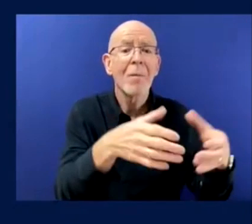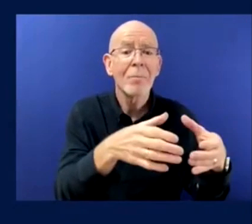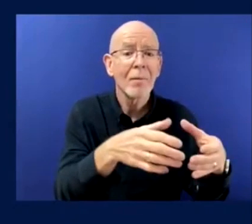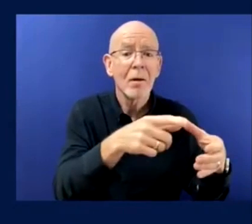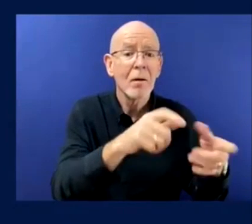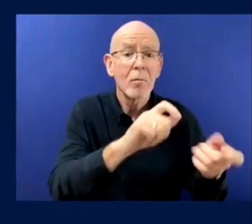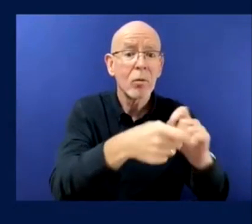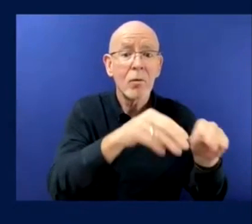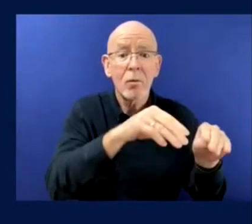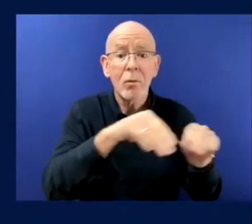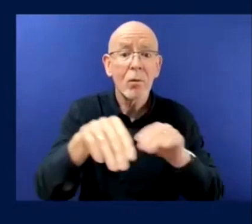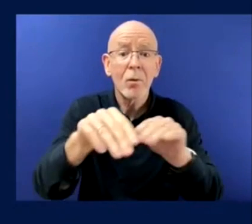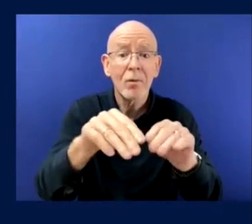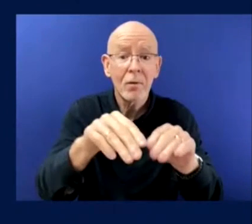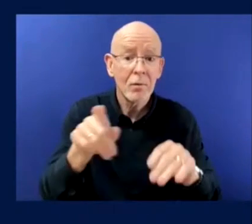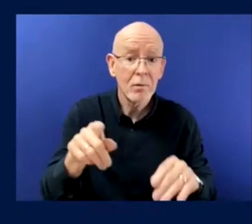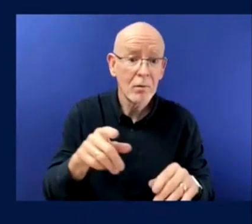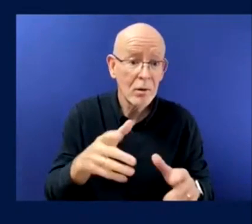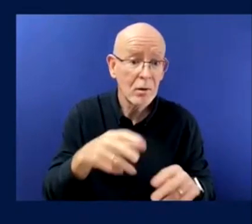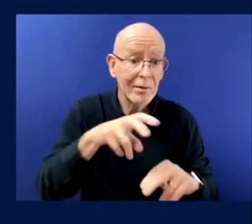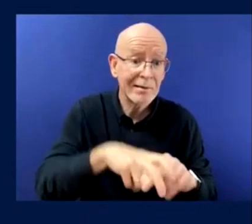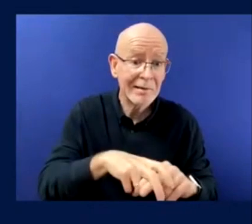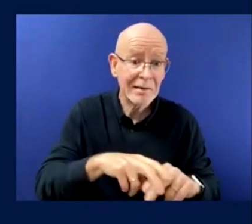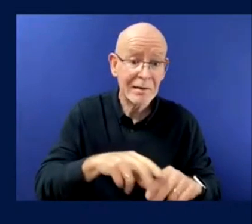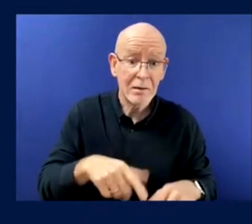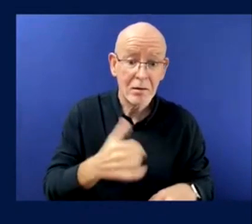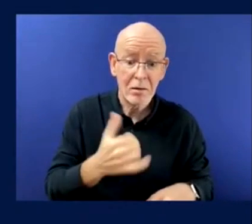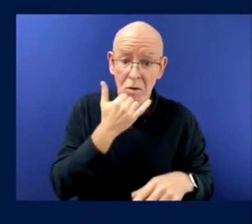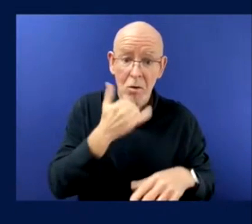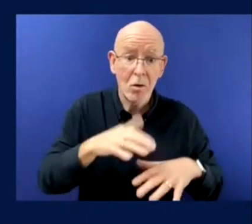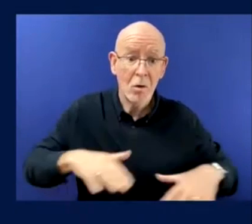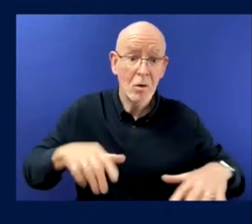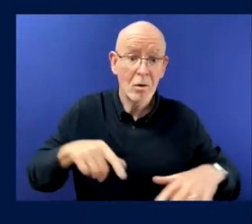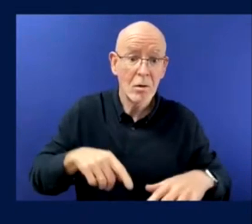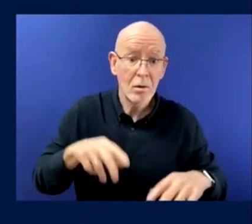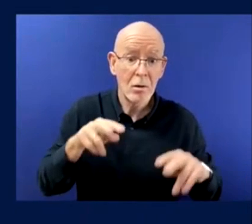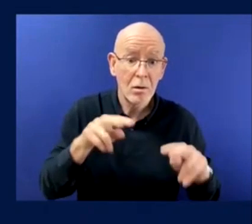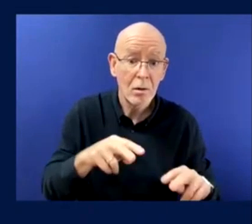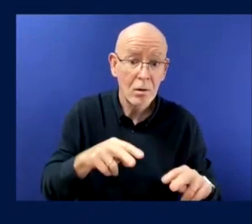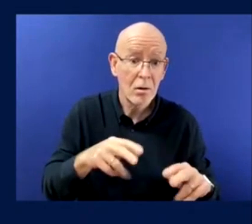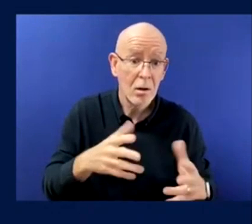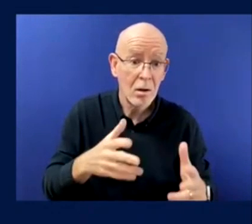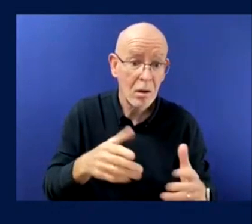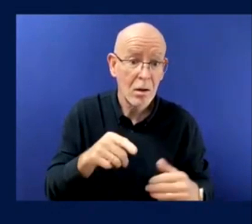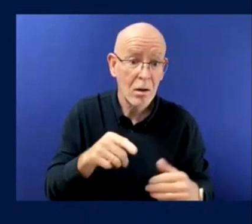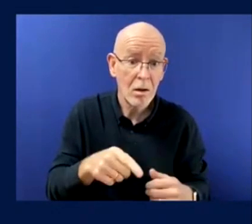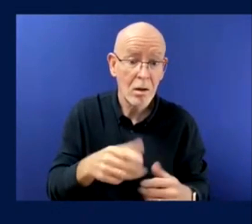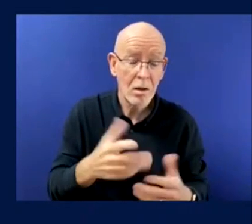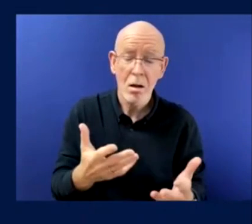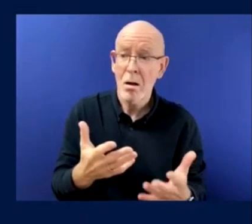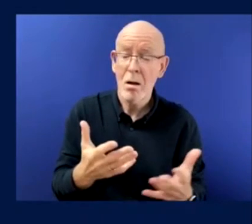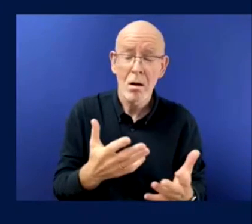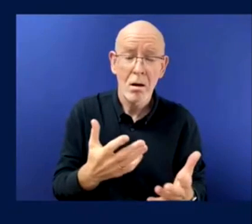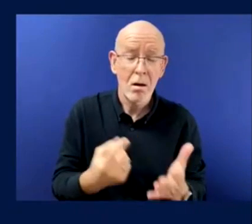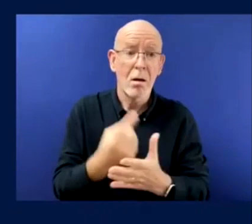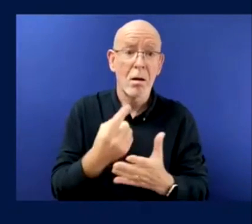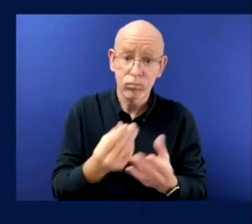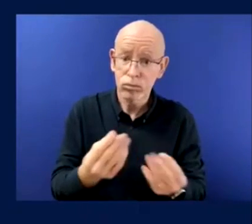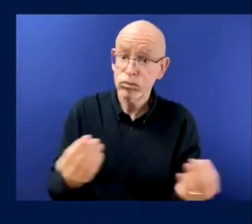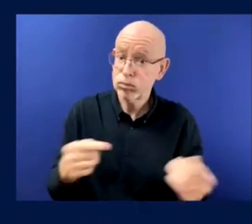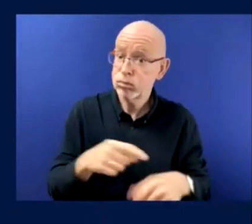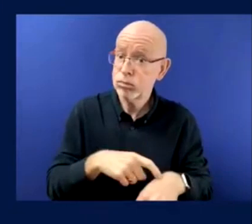feel comfortable with sitting in that area. And I kind of wanted to raise this because these last minute changes, which